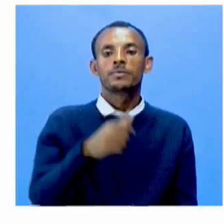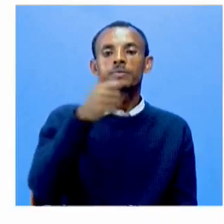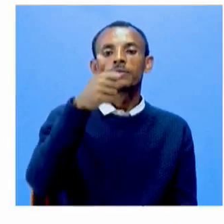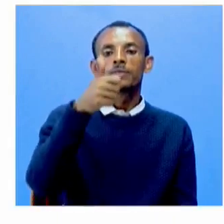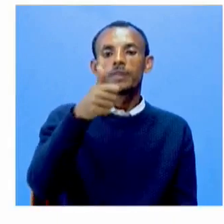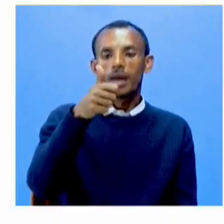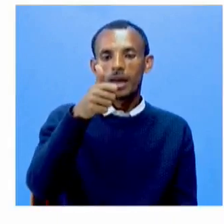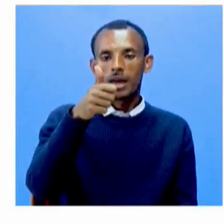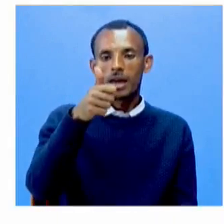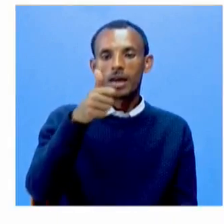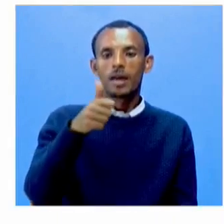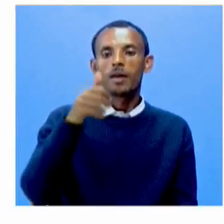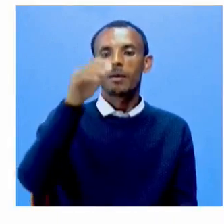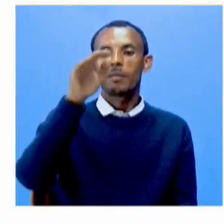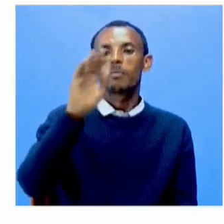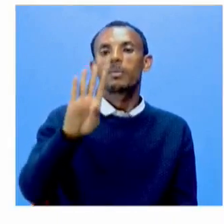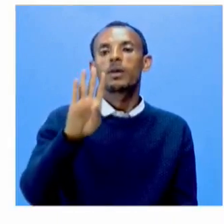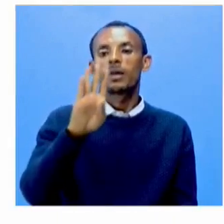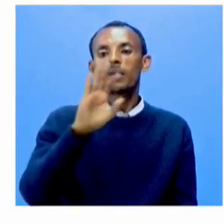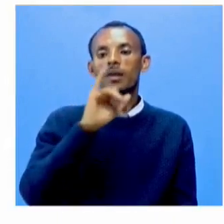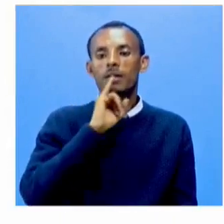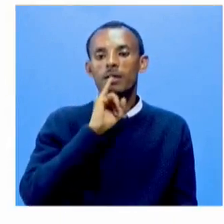AB is